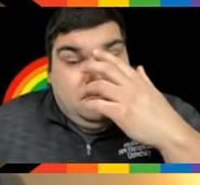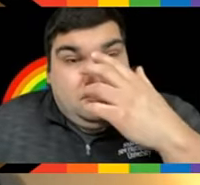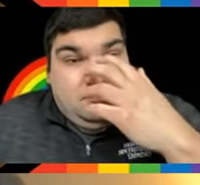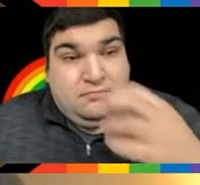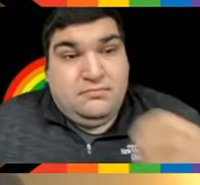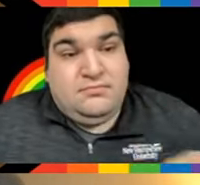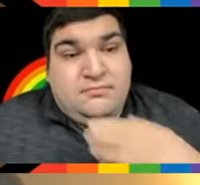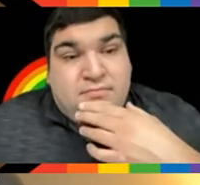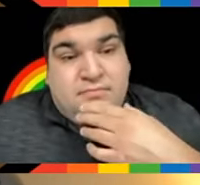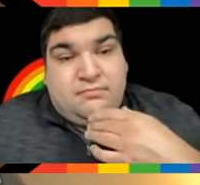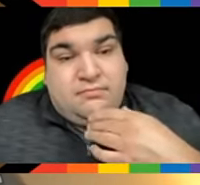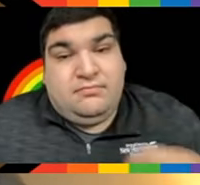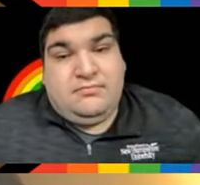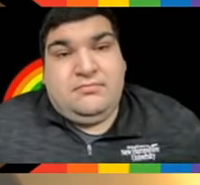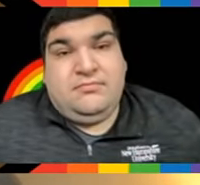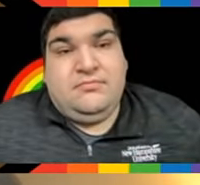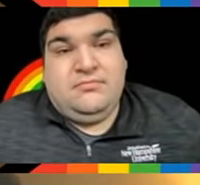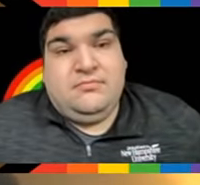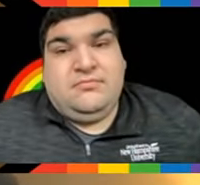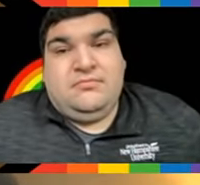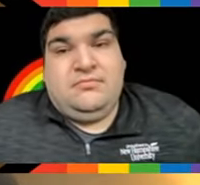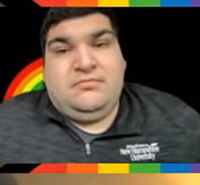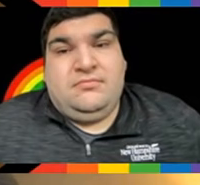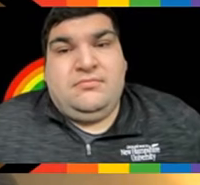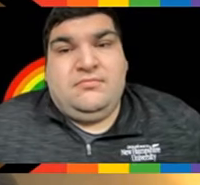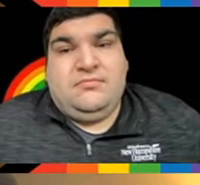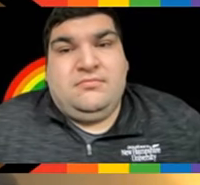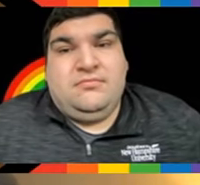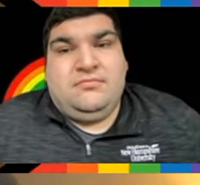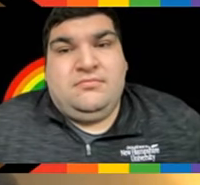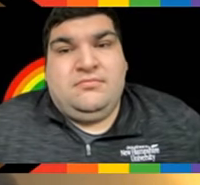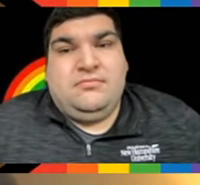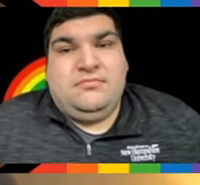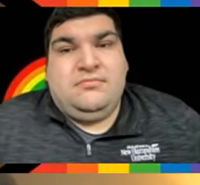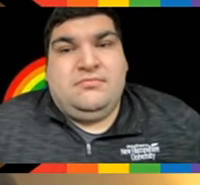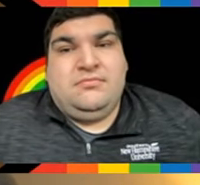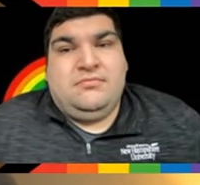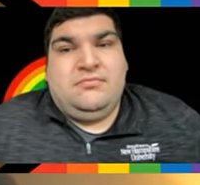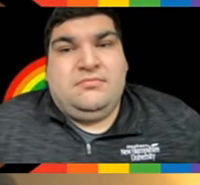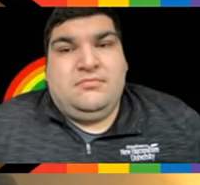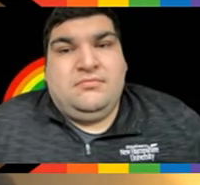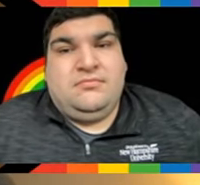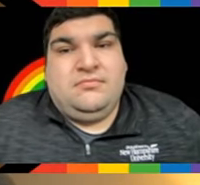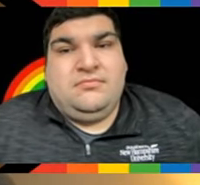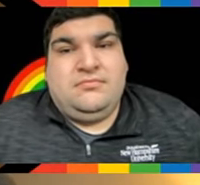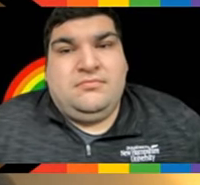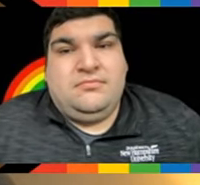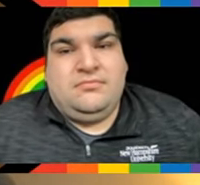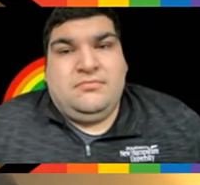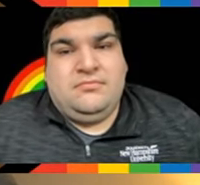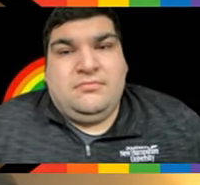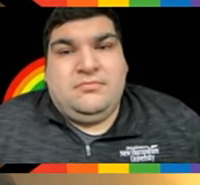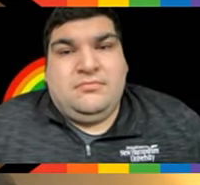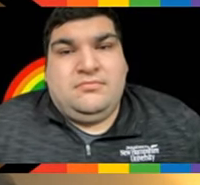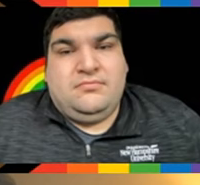Advocacy Impact Lab, Mass West Region Self Advocacy, in partnership